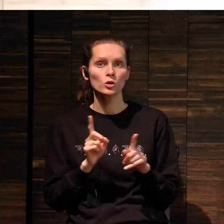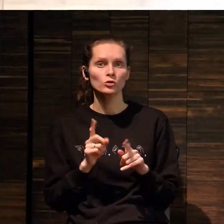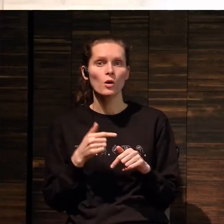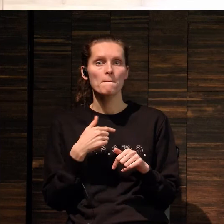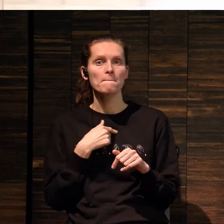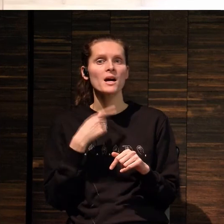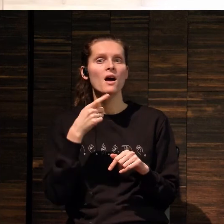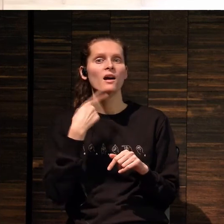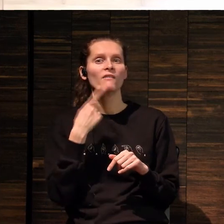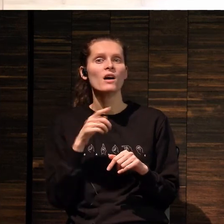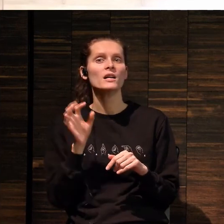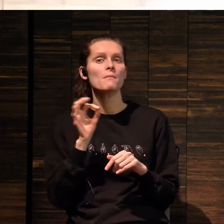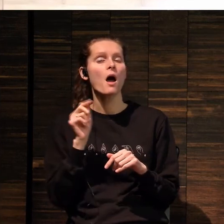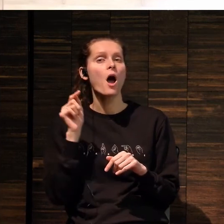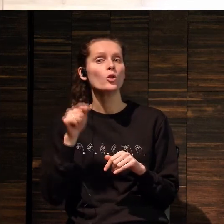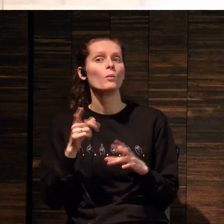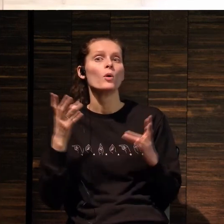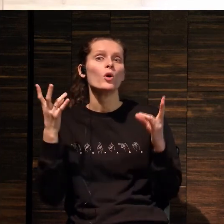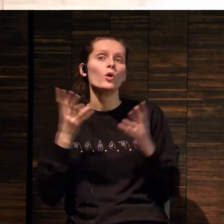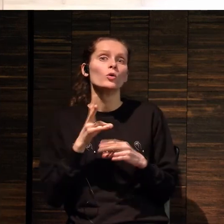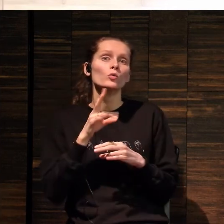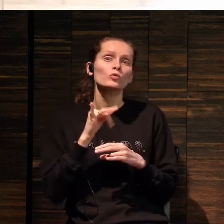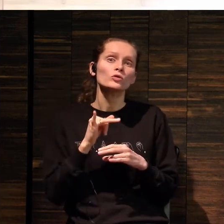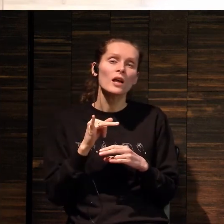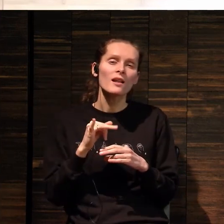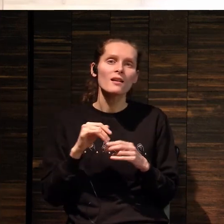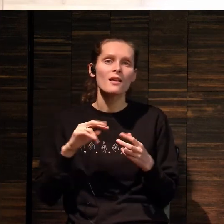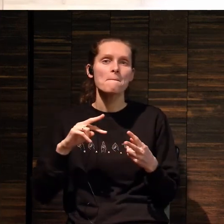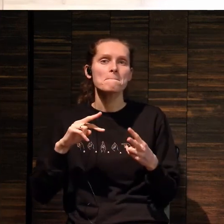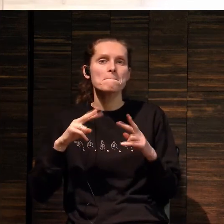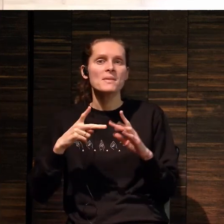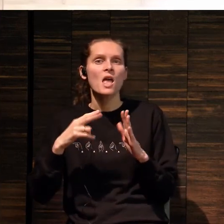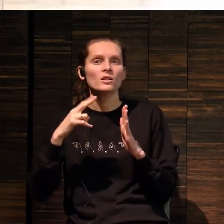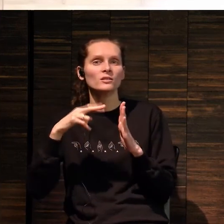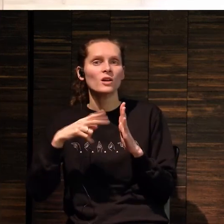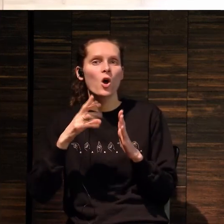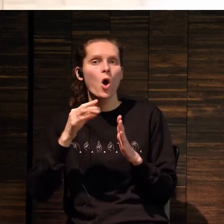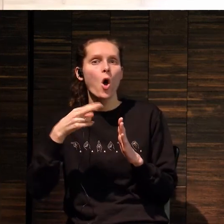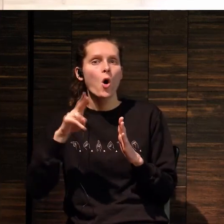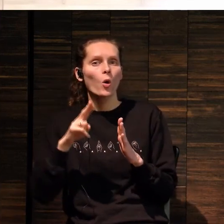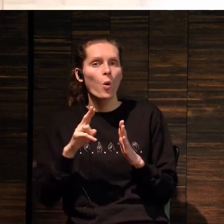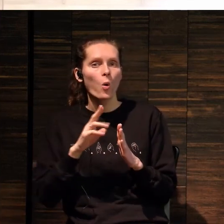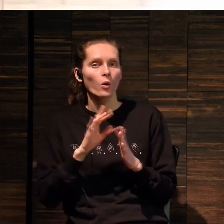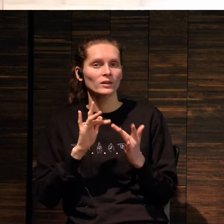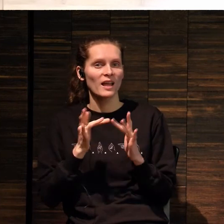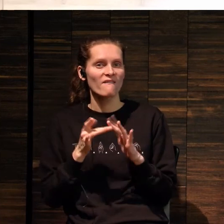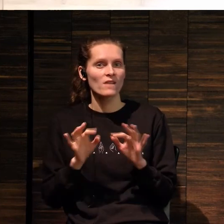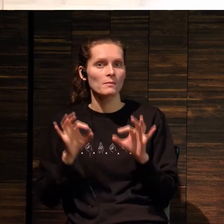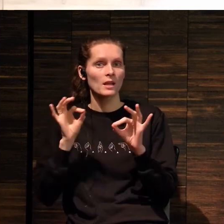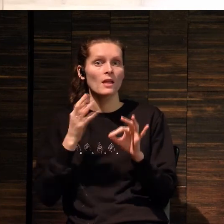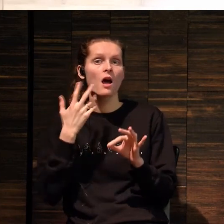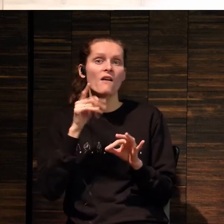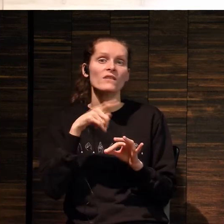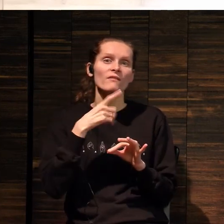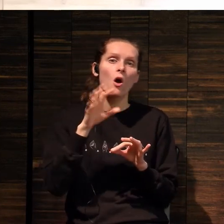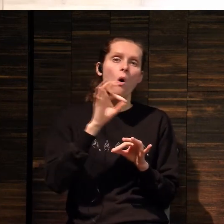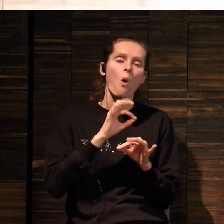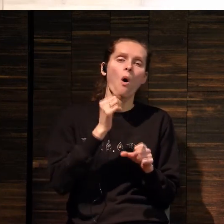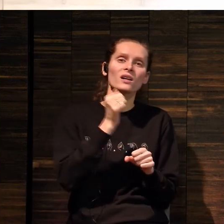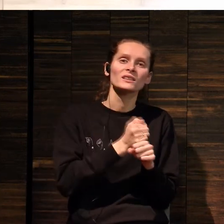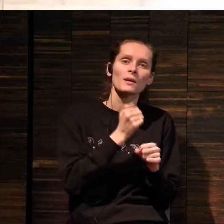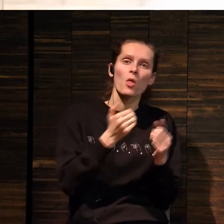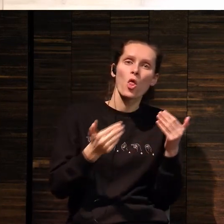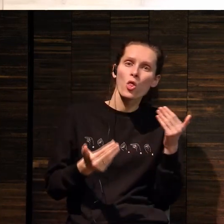But now, when you're talking about designing new sites, uh, designers,